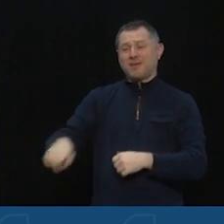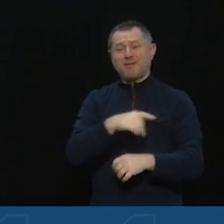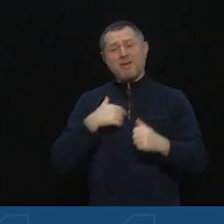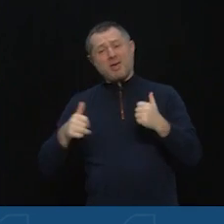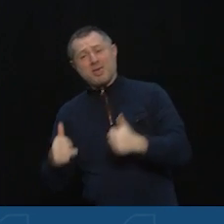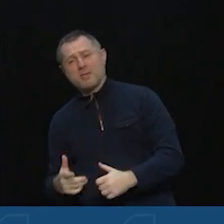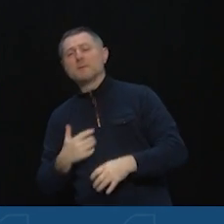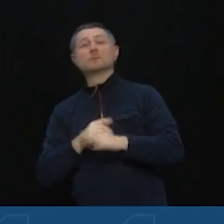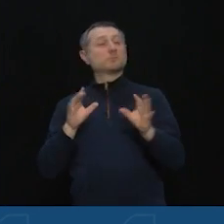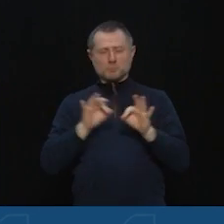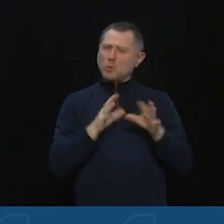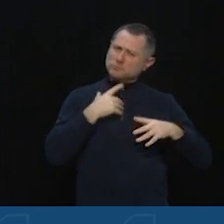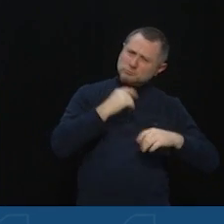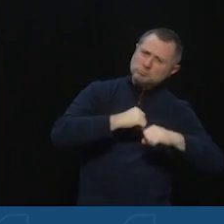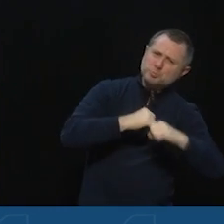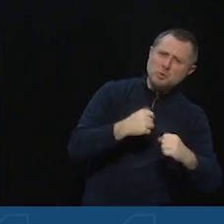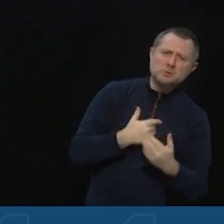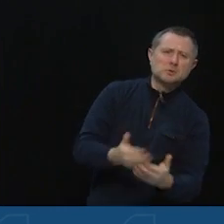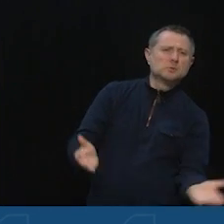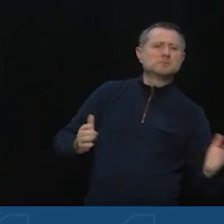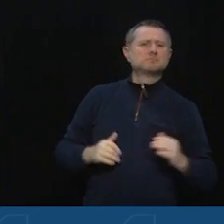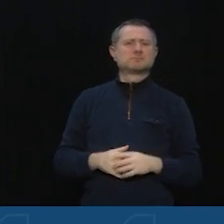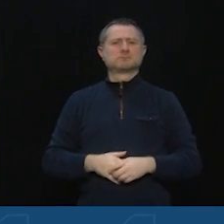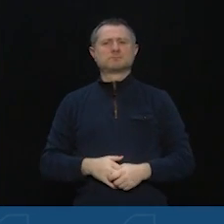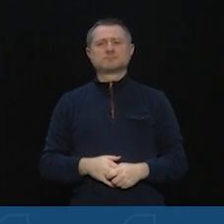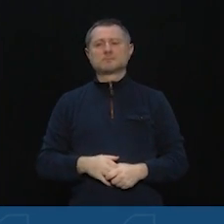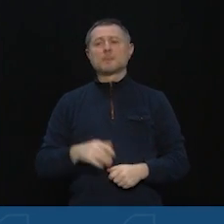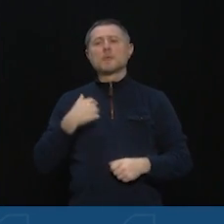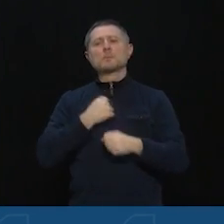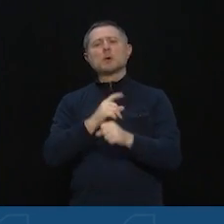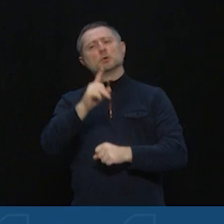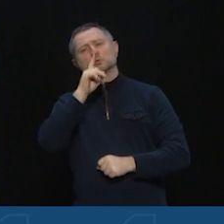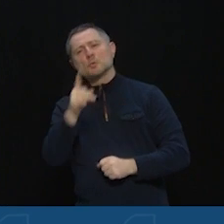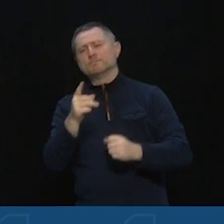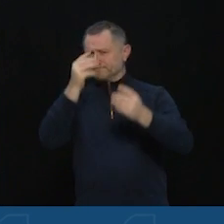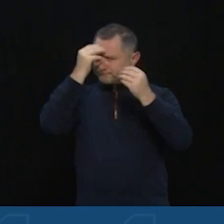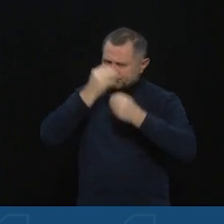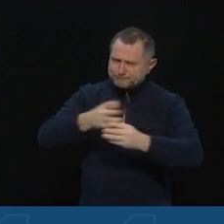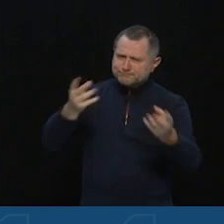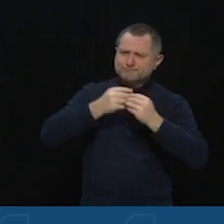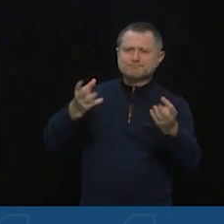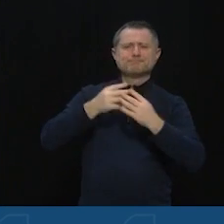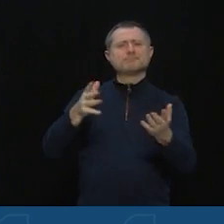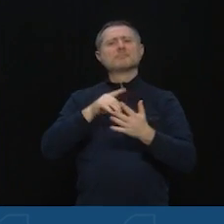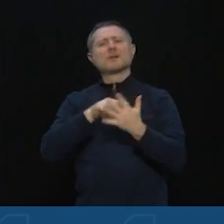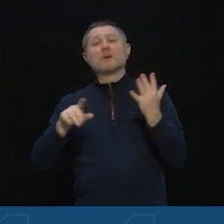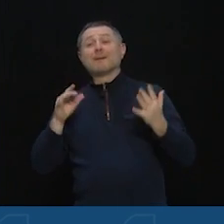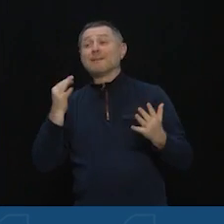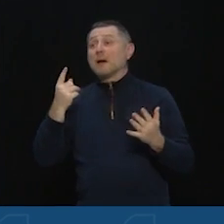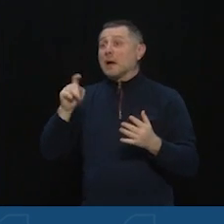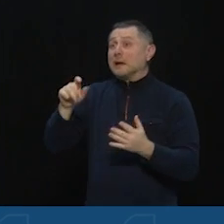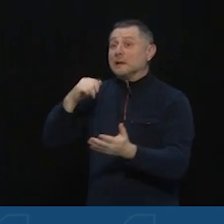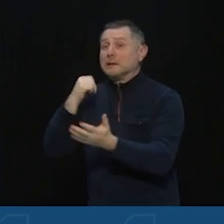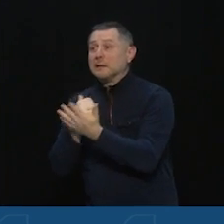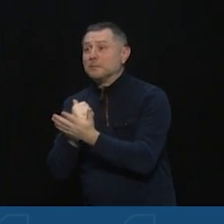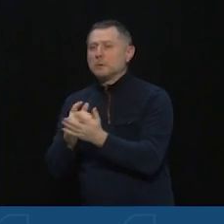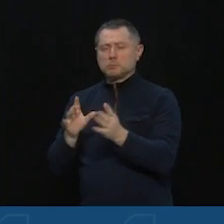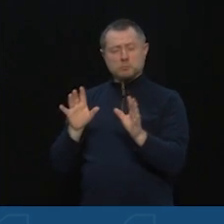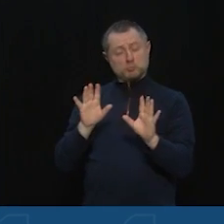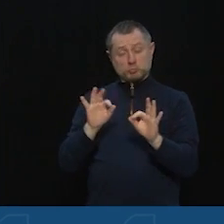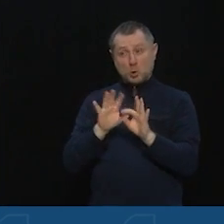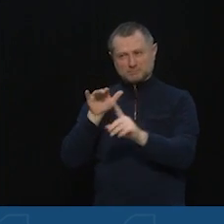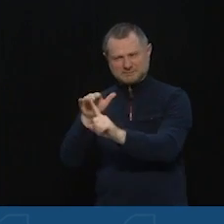continuing to provide this information to people, as well as making sure that we get information about treatments. Now, this is important. We have